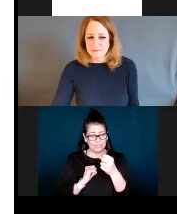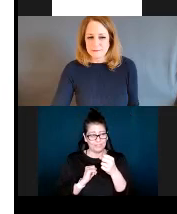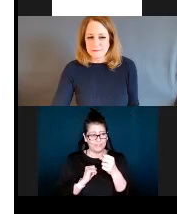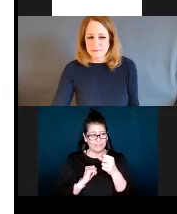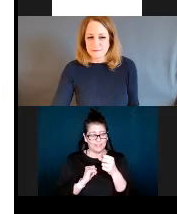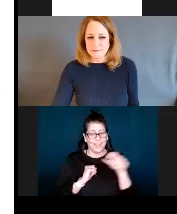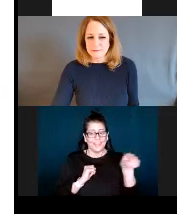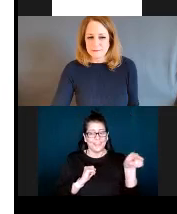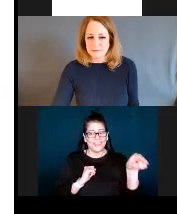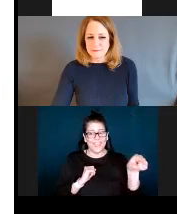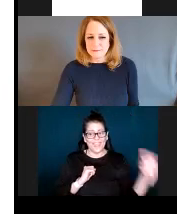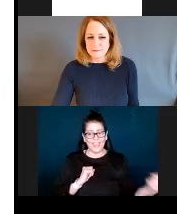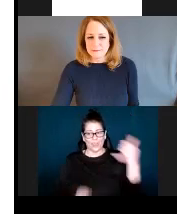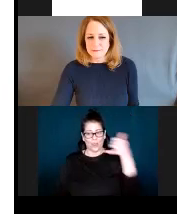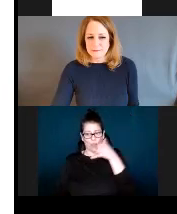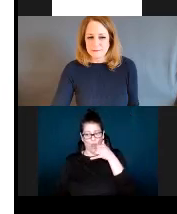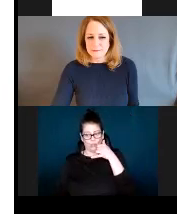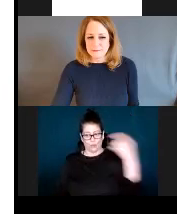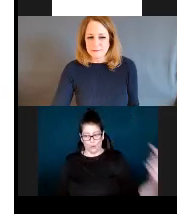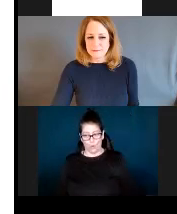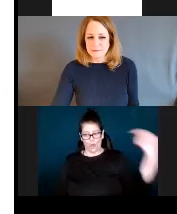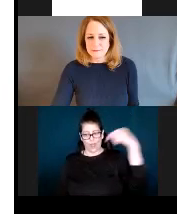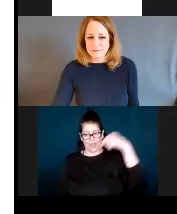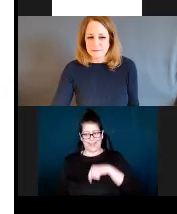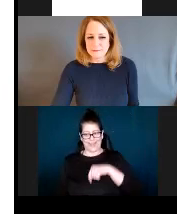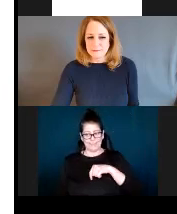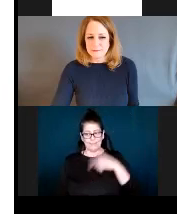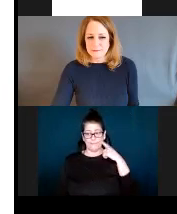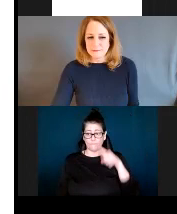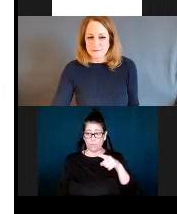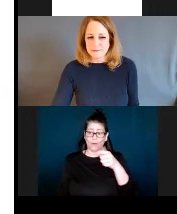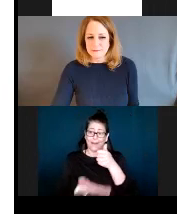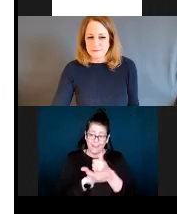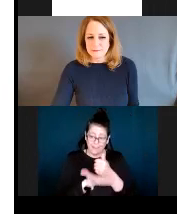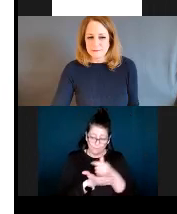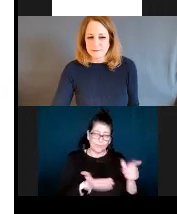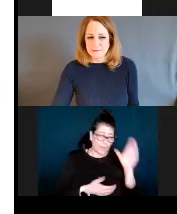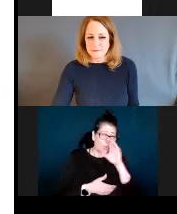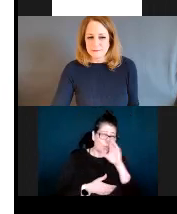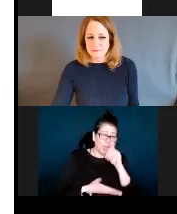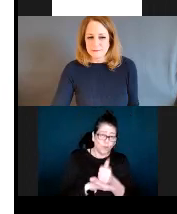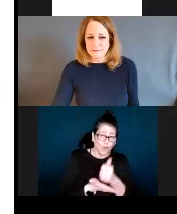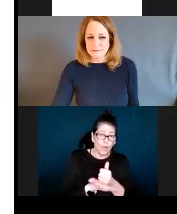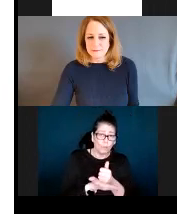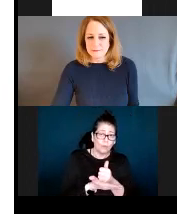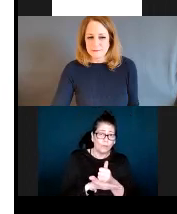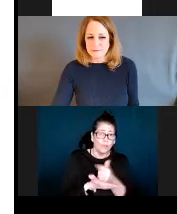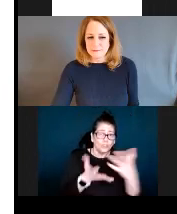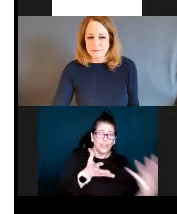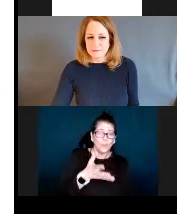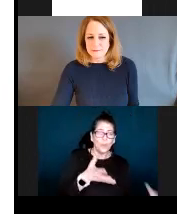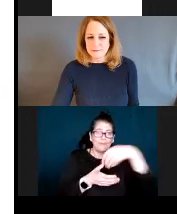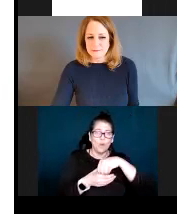your office, or that person came to the hospital for help. So they were seeking help. So they want to also be part of this